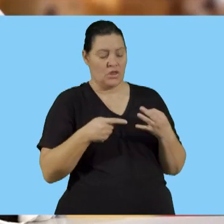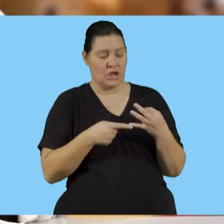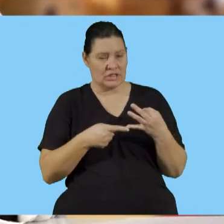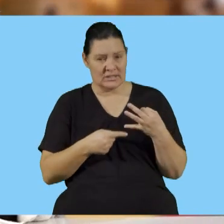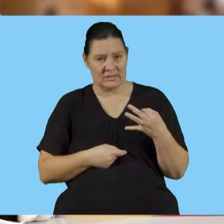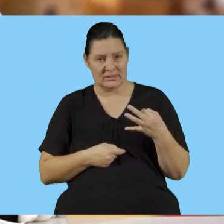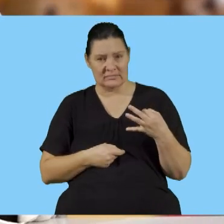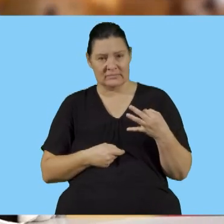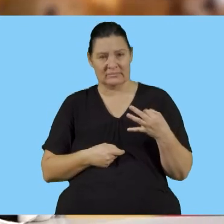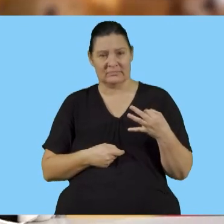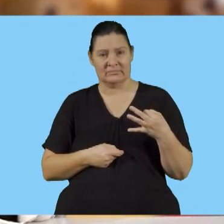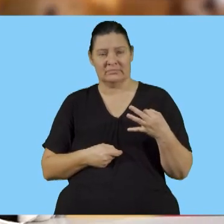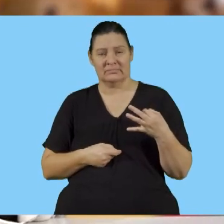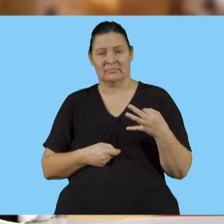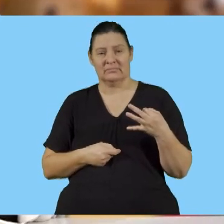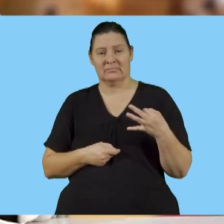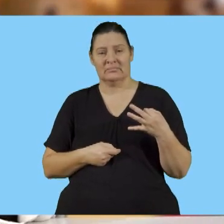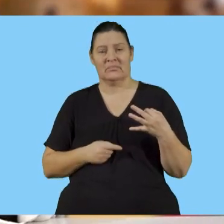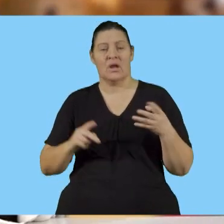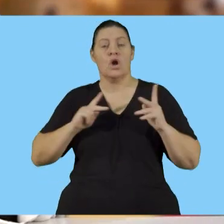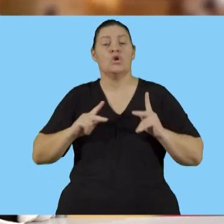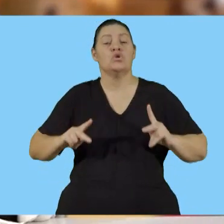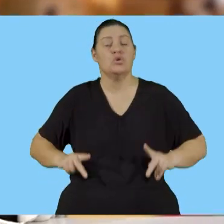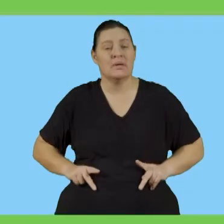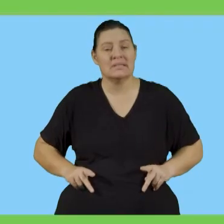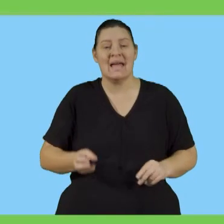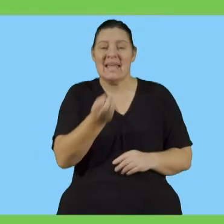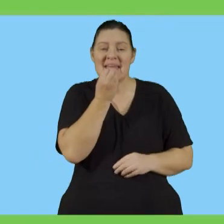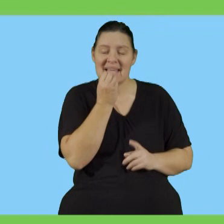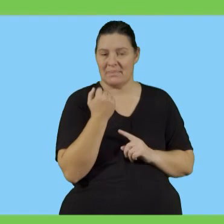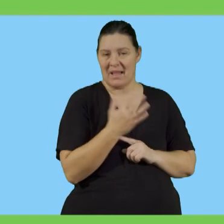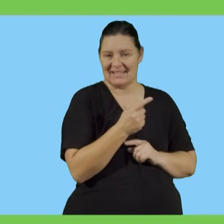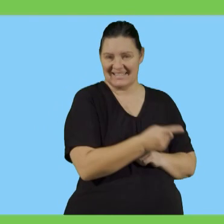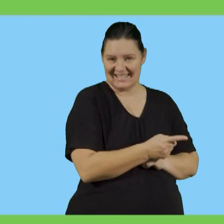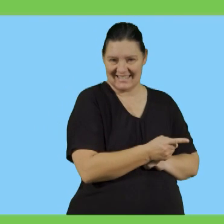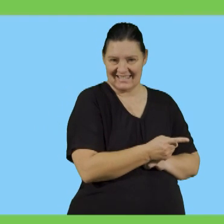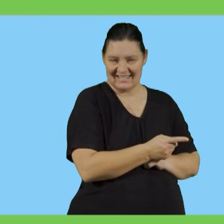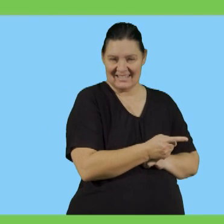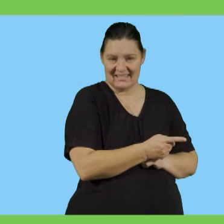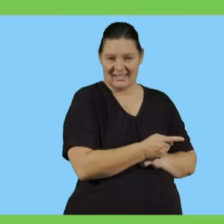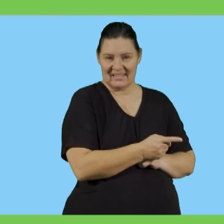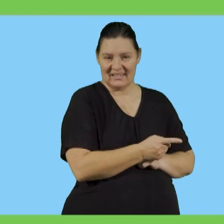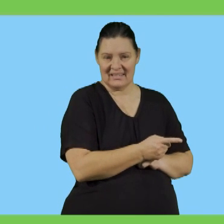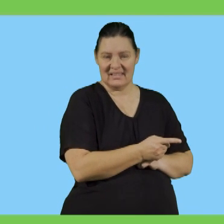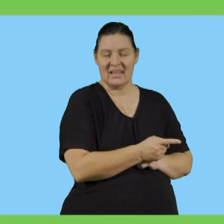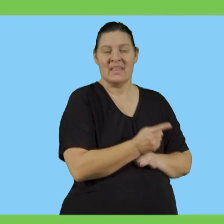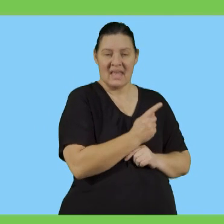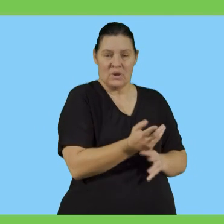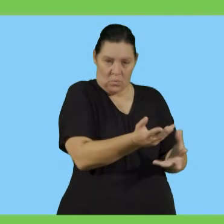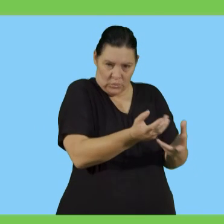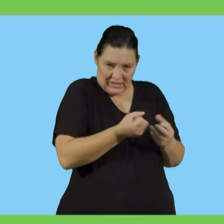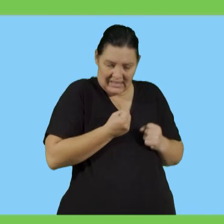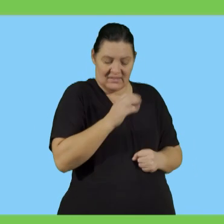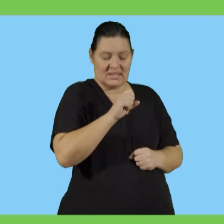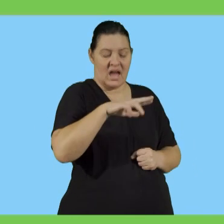point. Actually, it further elaborates that. Humans then eat the plants. So we eat the plants and receive